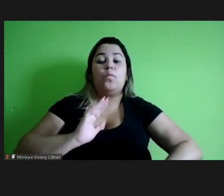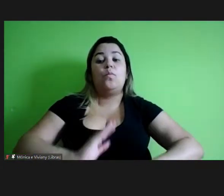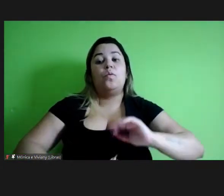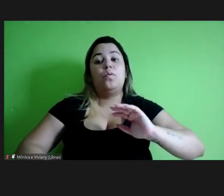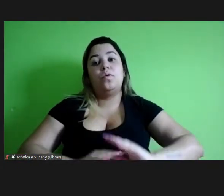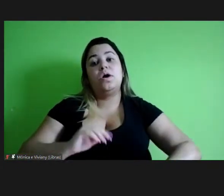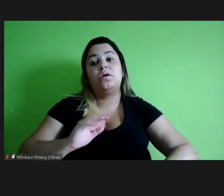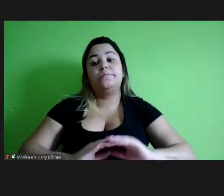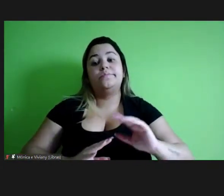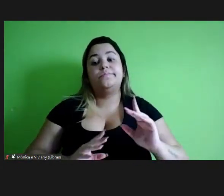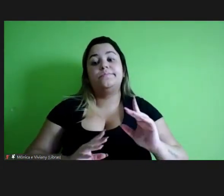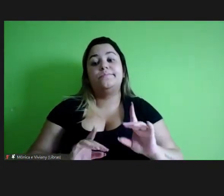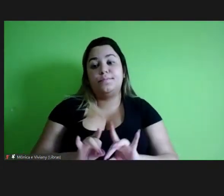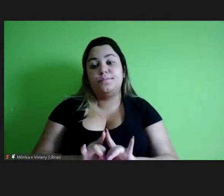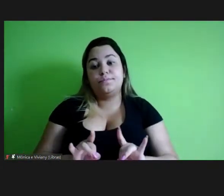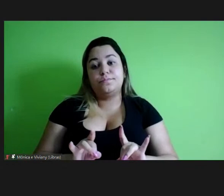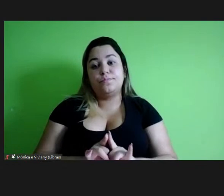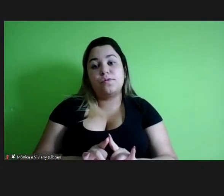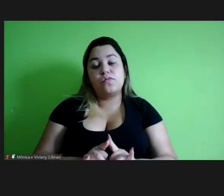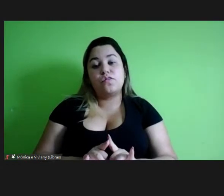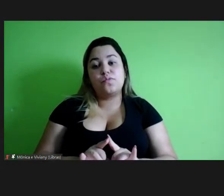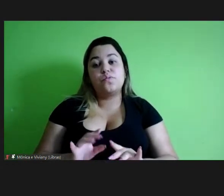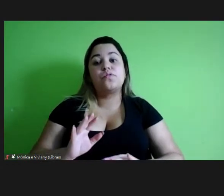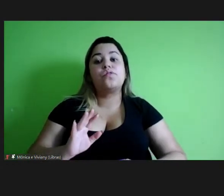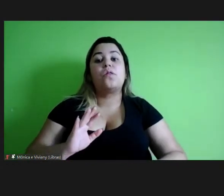an action that is multi-professional,